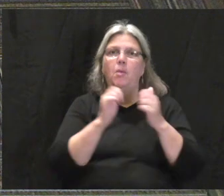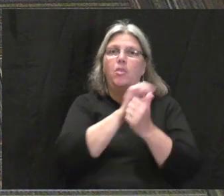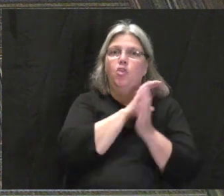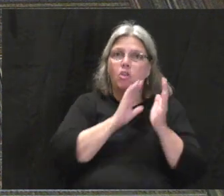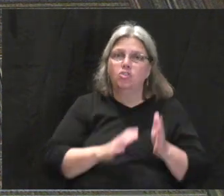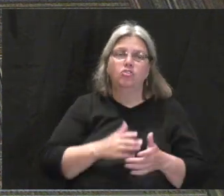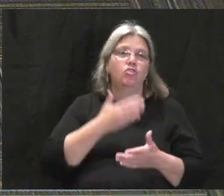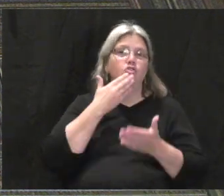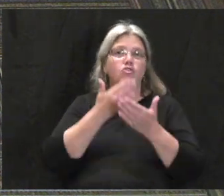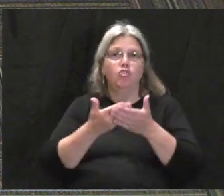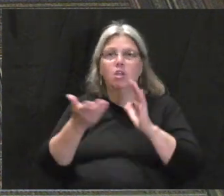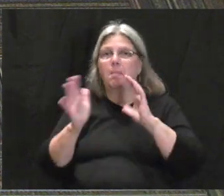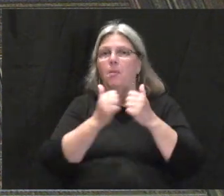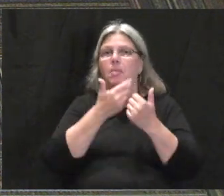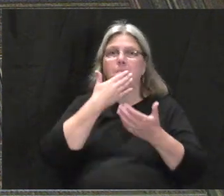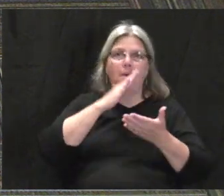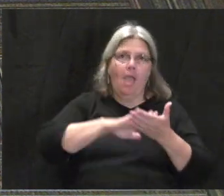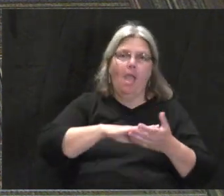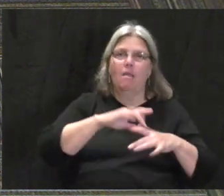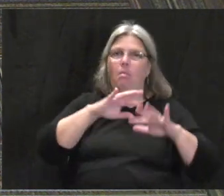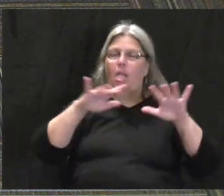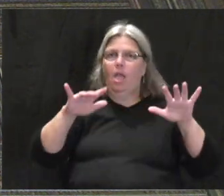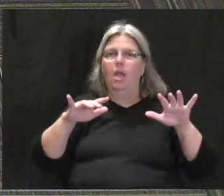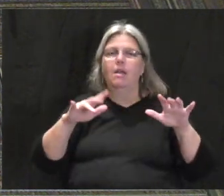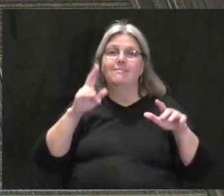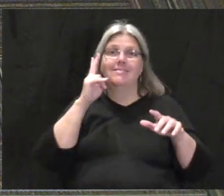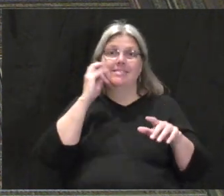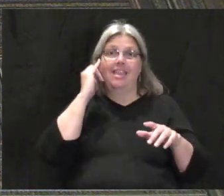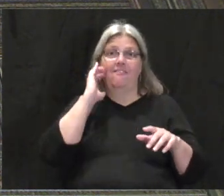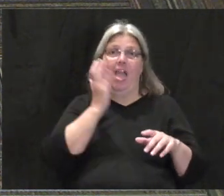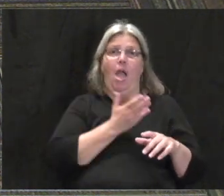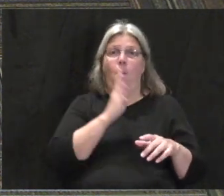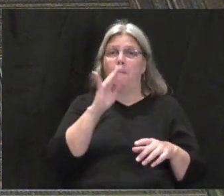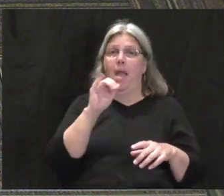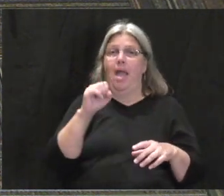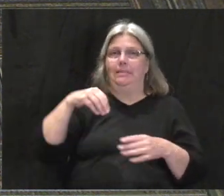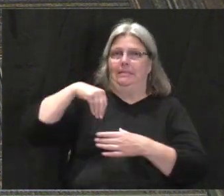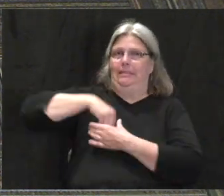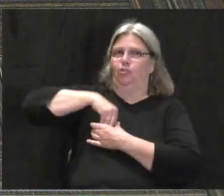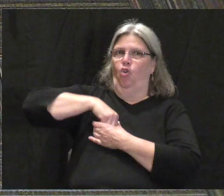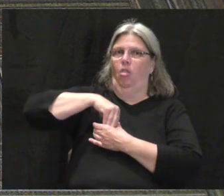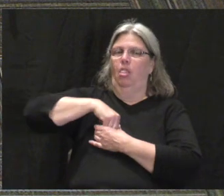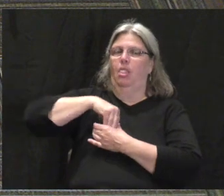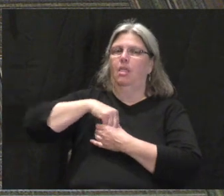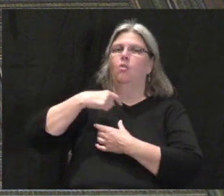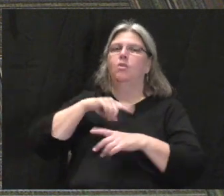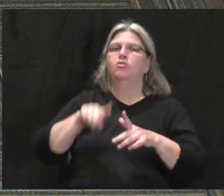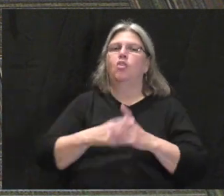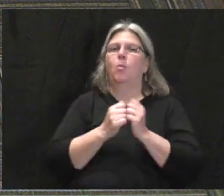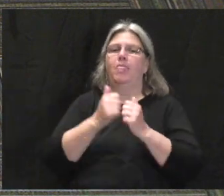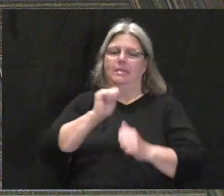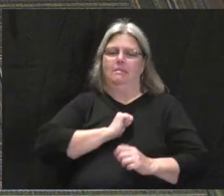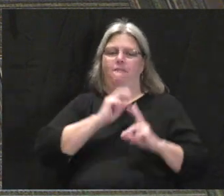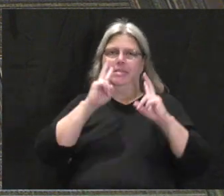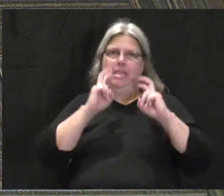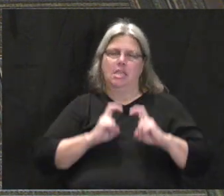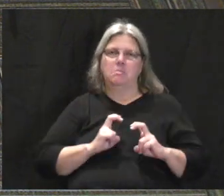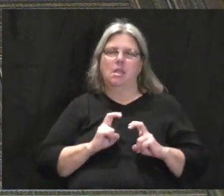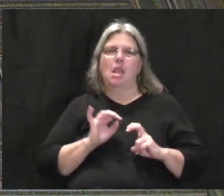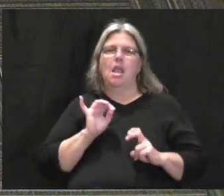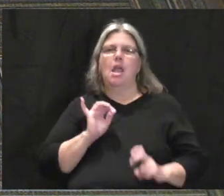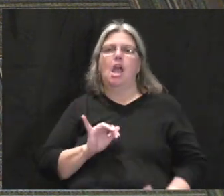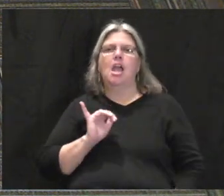were individually, and then we talked about those things and talked about how those things are influenced in our lives. Yes,